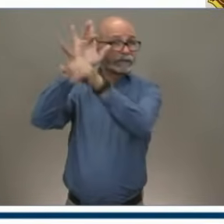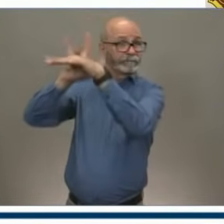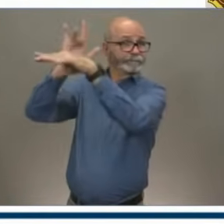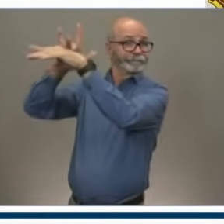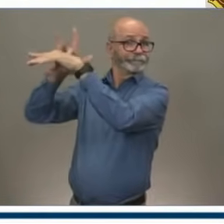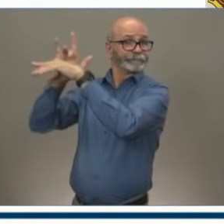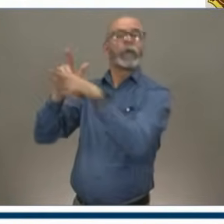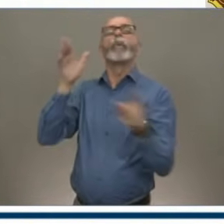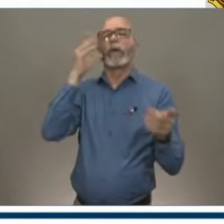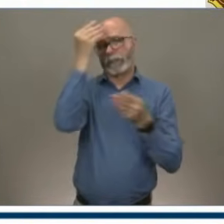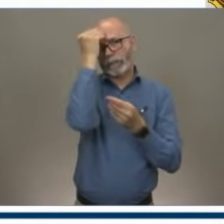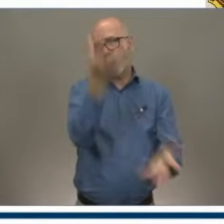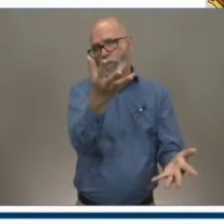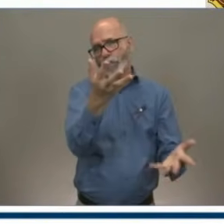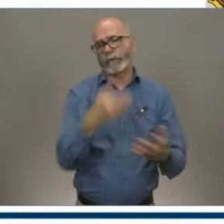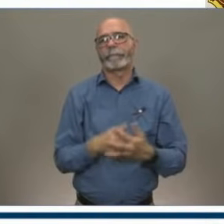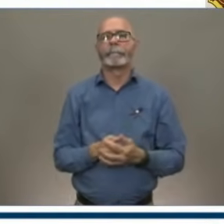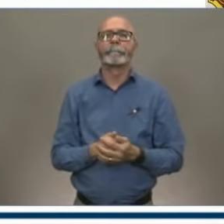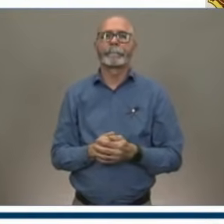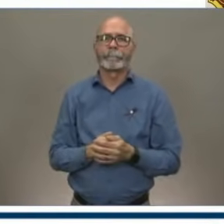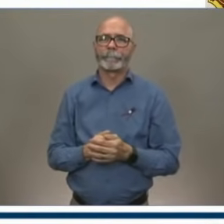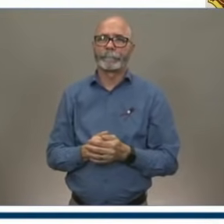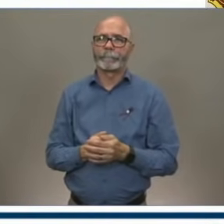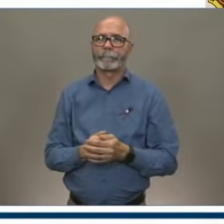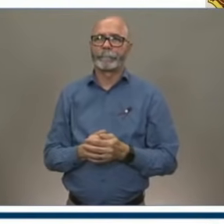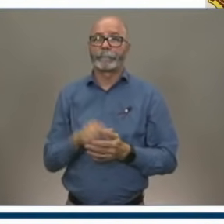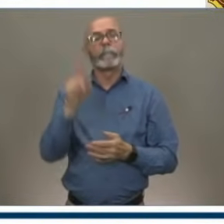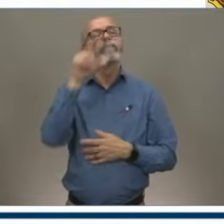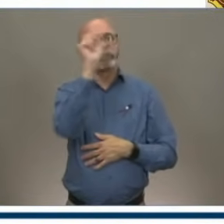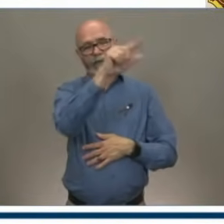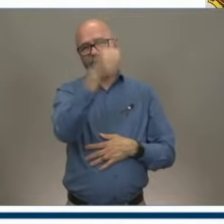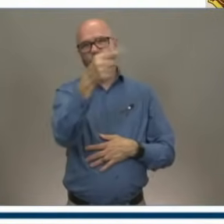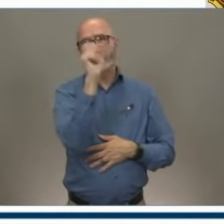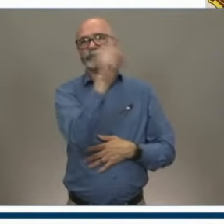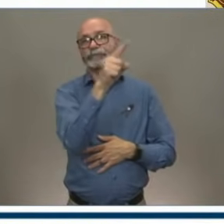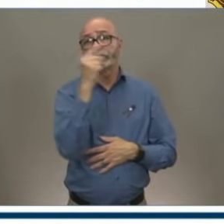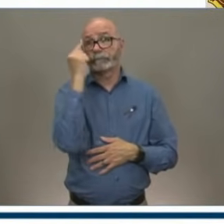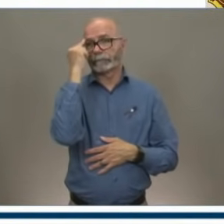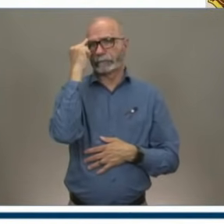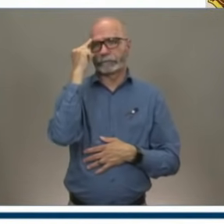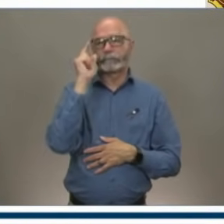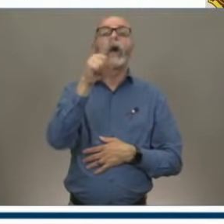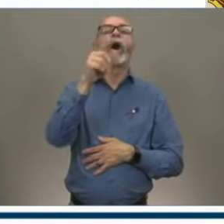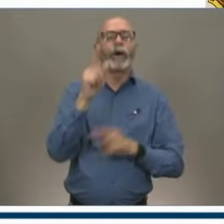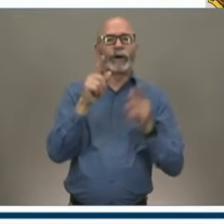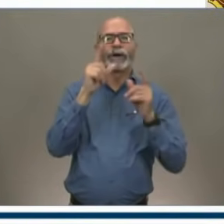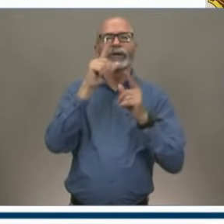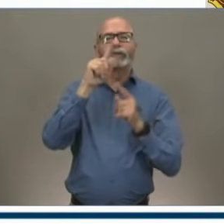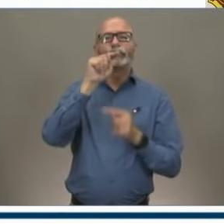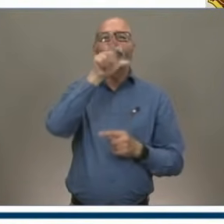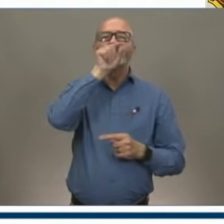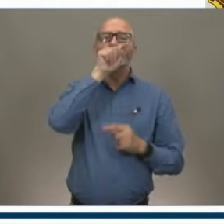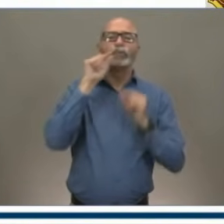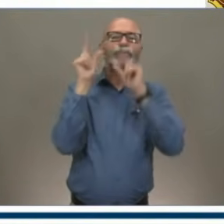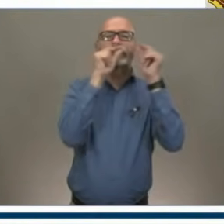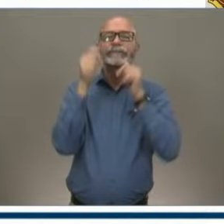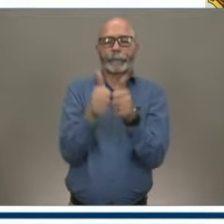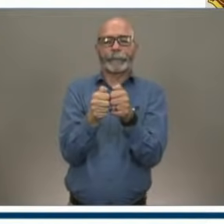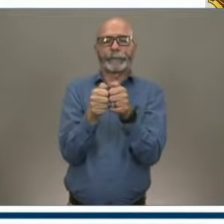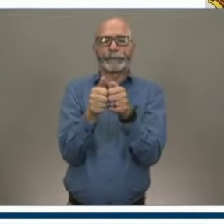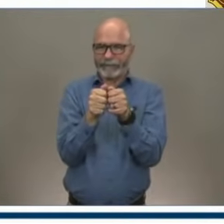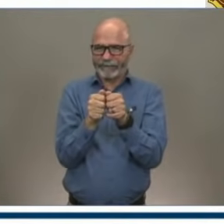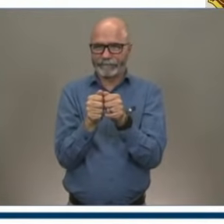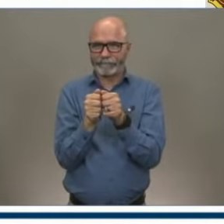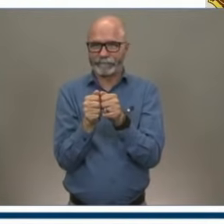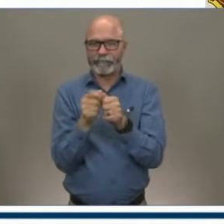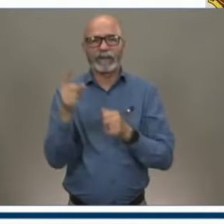people on my Twitter feed, I guess, could not help but recognize the timing of